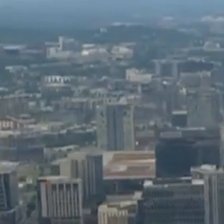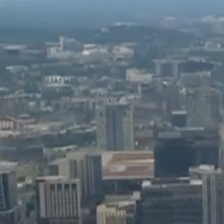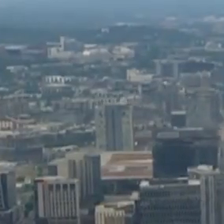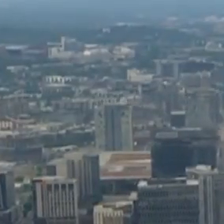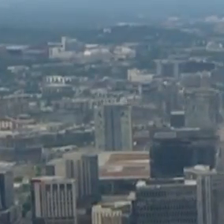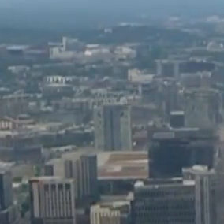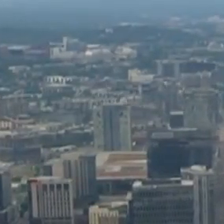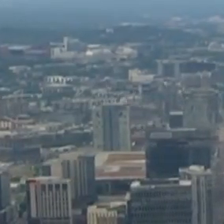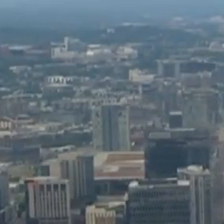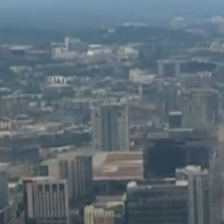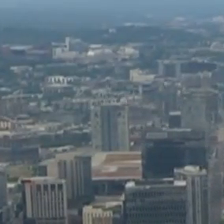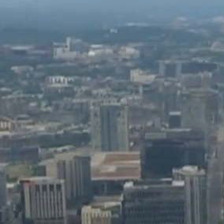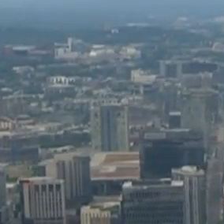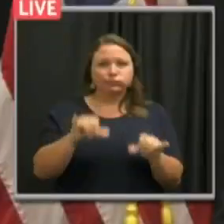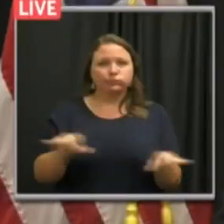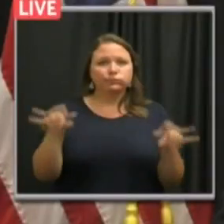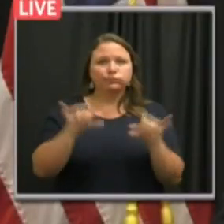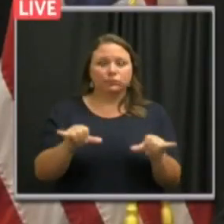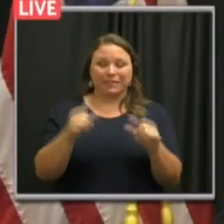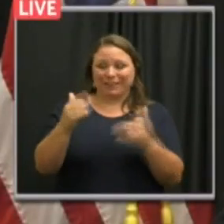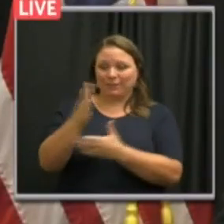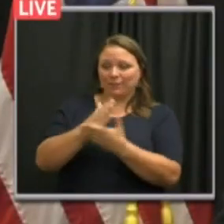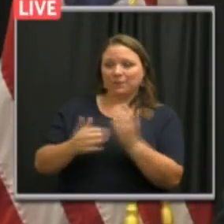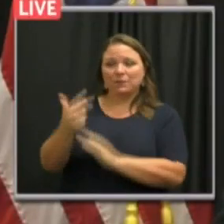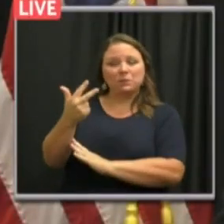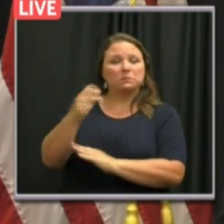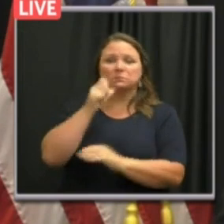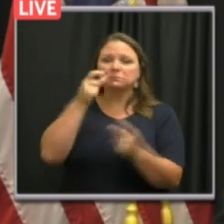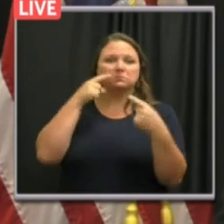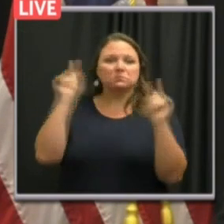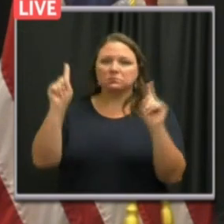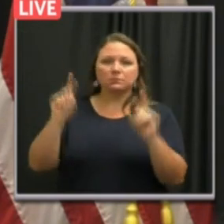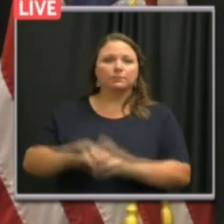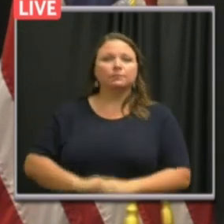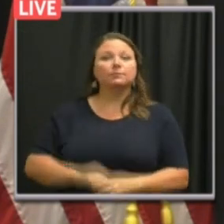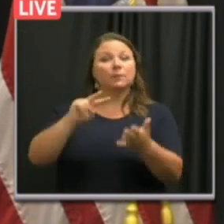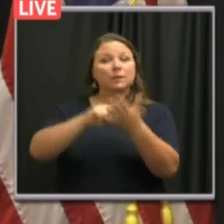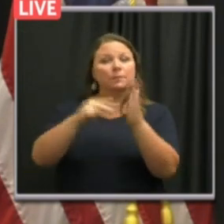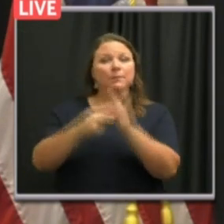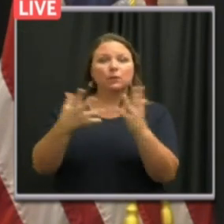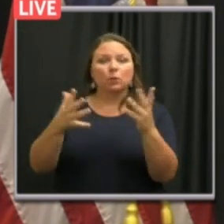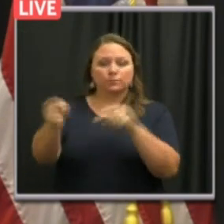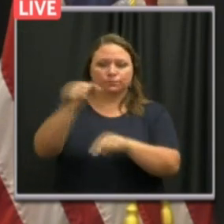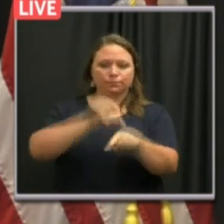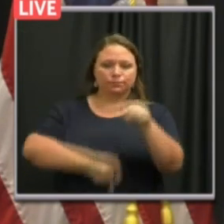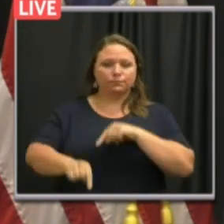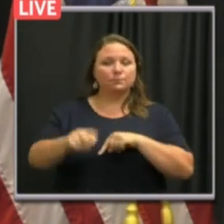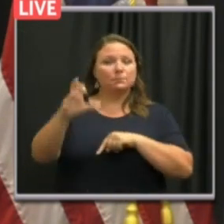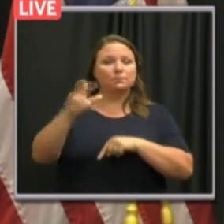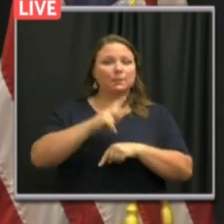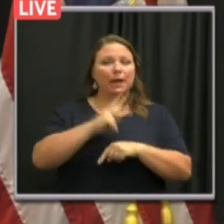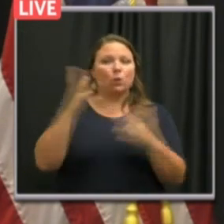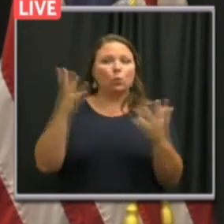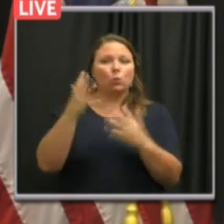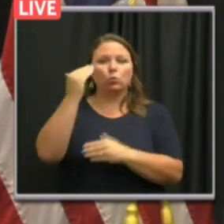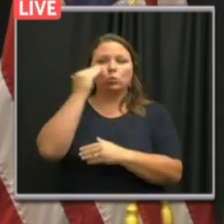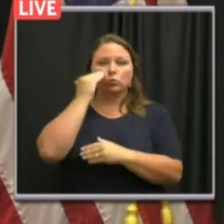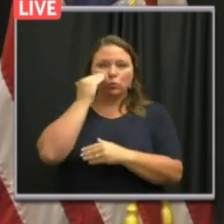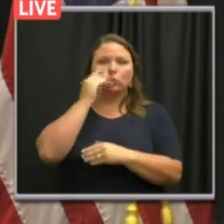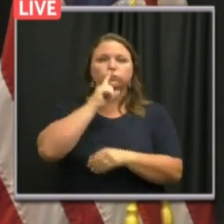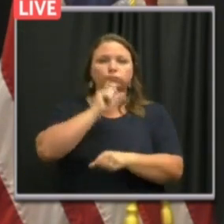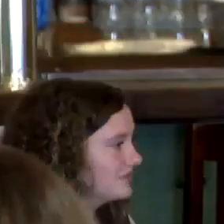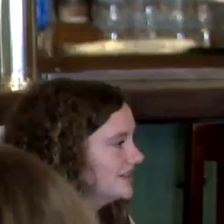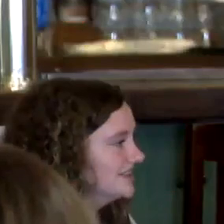this a detour. Our phase three has not been effective. And we're going to go back to what we know is effective in slowing the spread